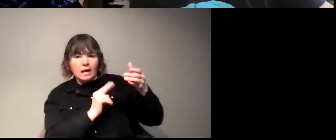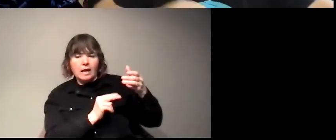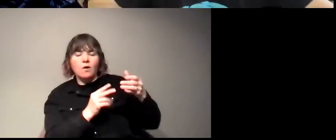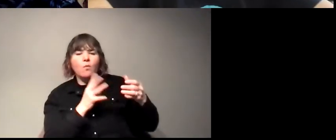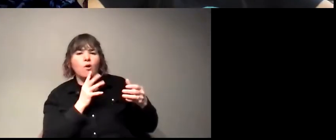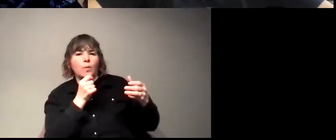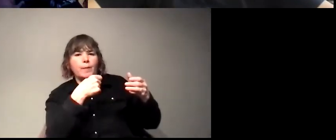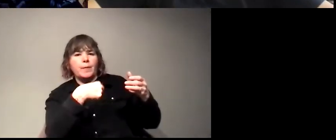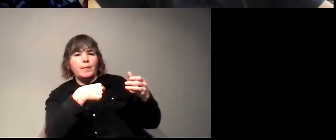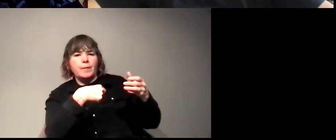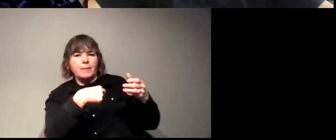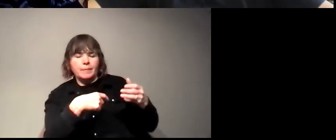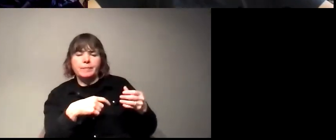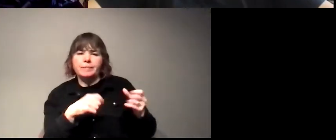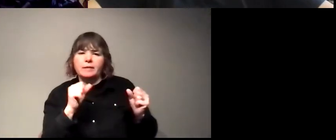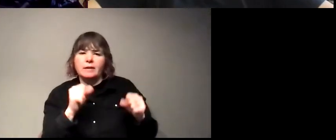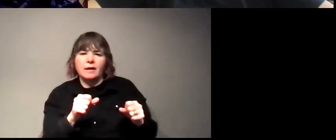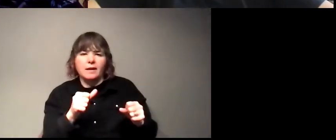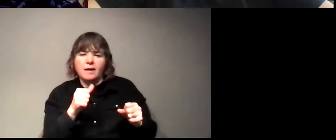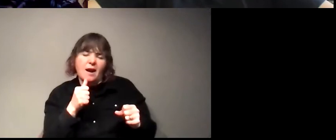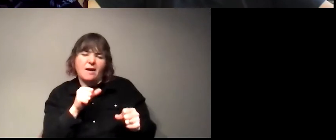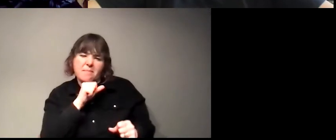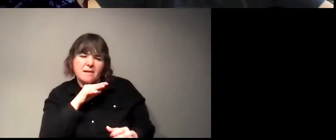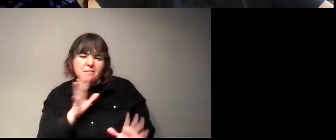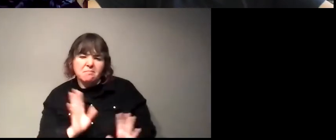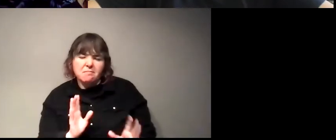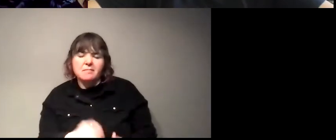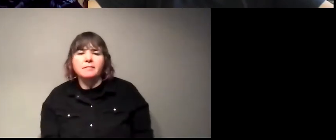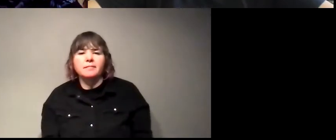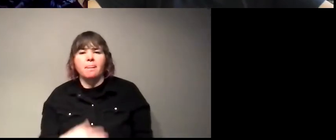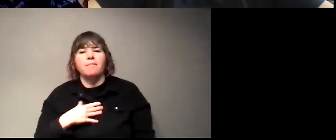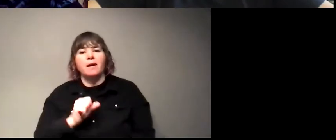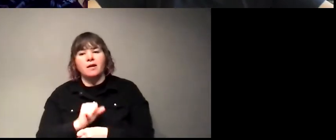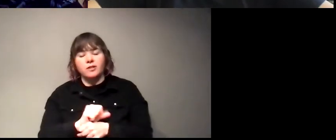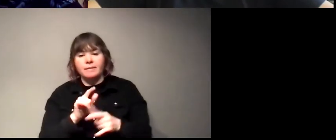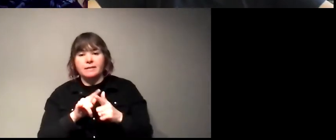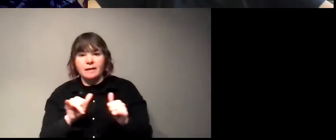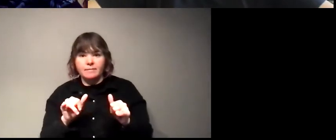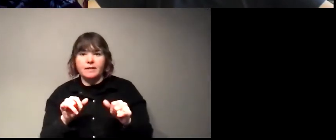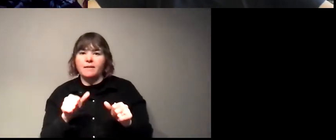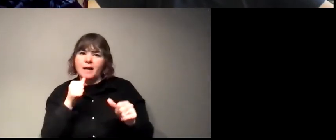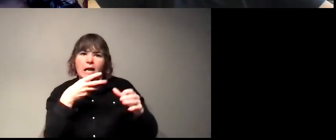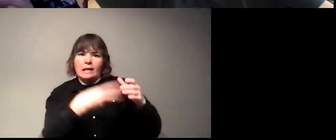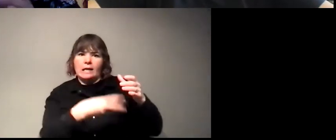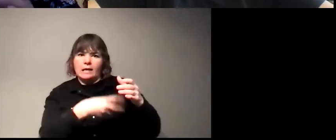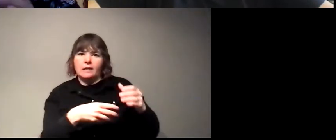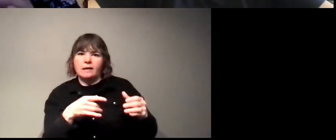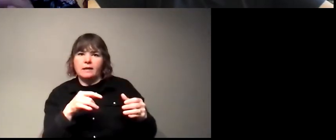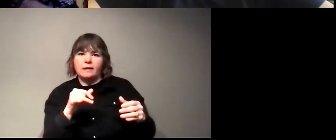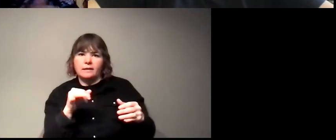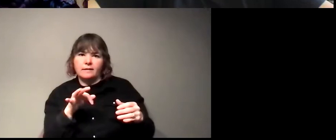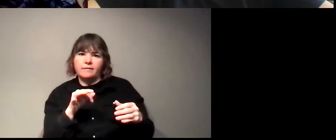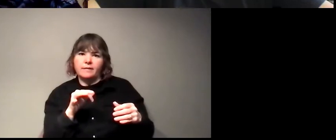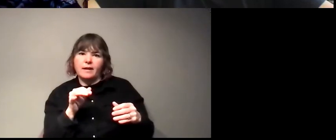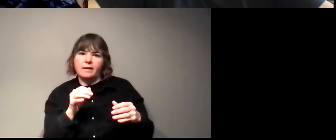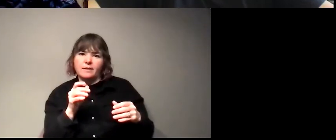comes out. So they can do that, and it's not very messy. But it's my job also to make sure that that thing isn't leaking. Otherwise, their enclosure